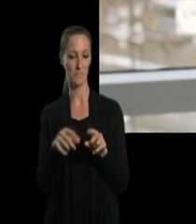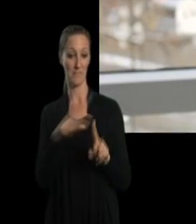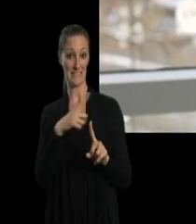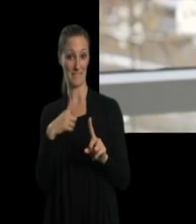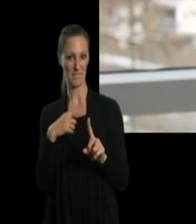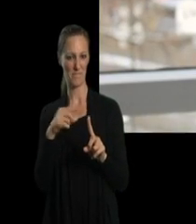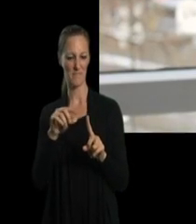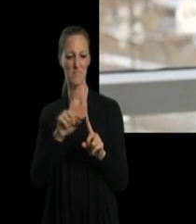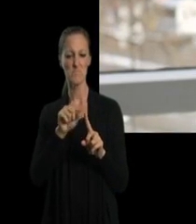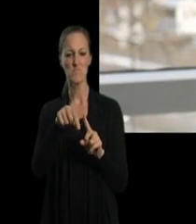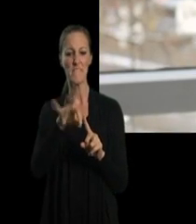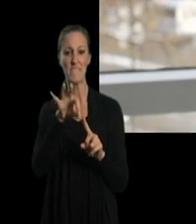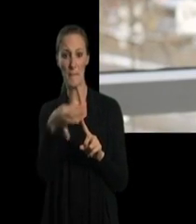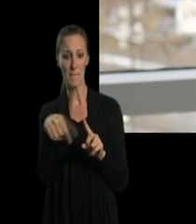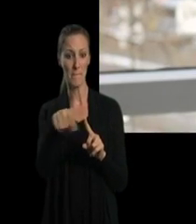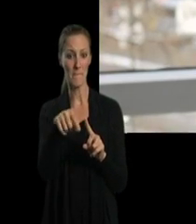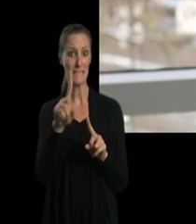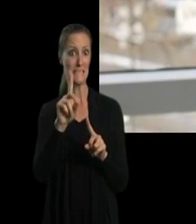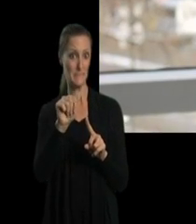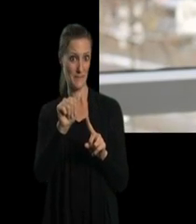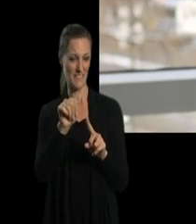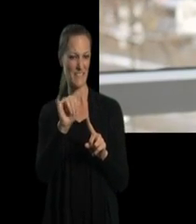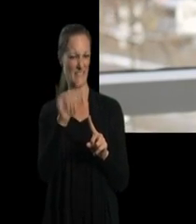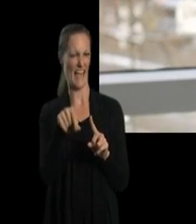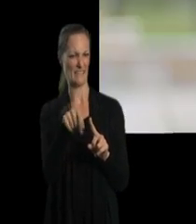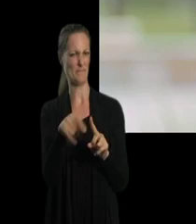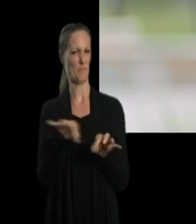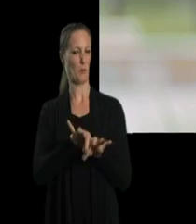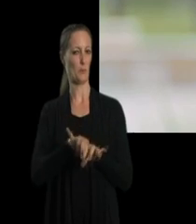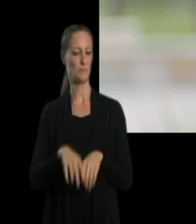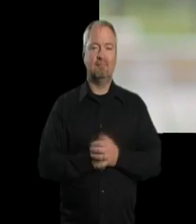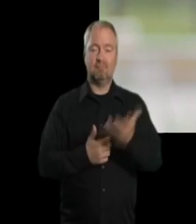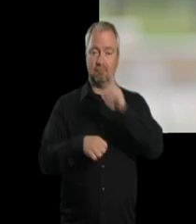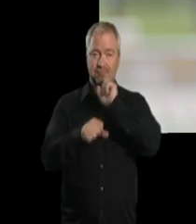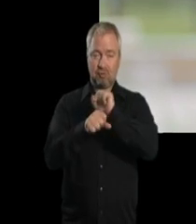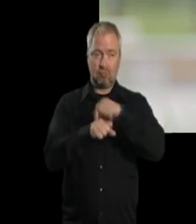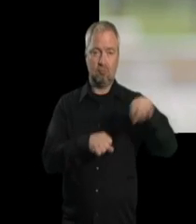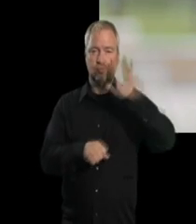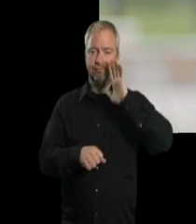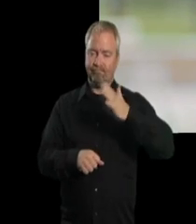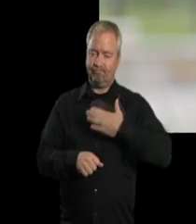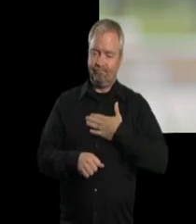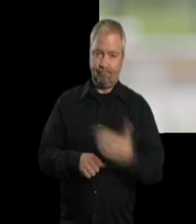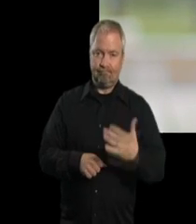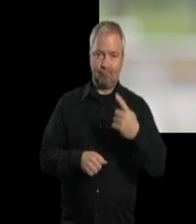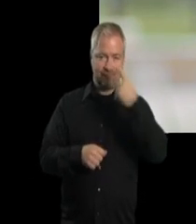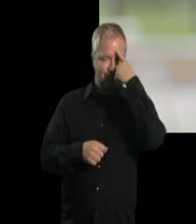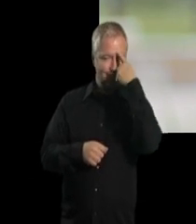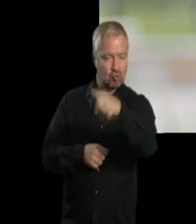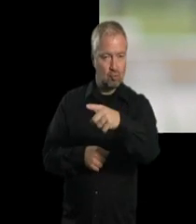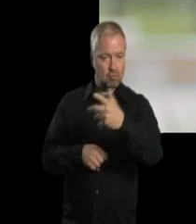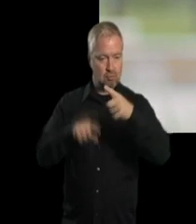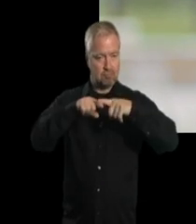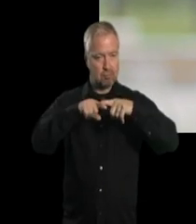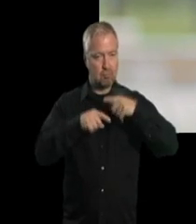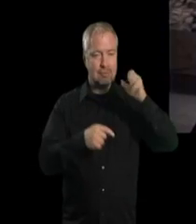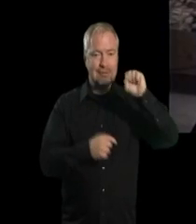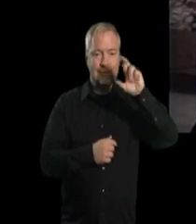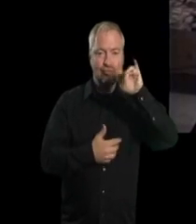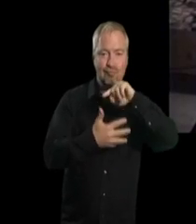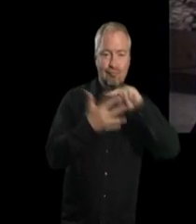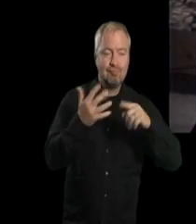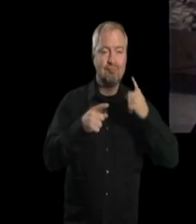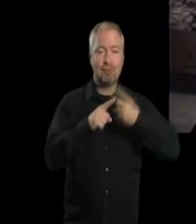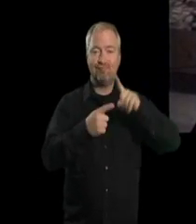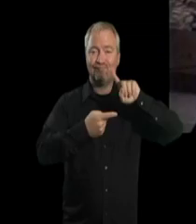message was to find lawmakers with relatives who had disabilities. And they would go to bat for you, and it depended on their seniority and